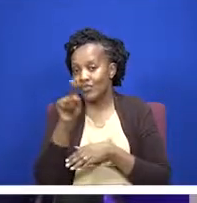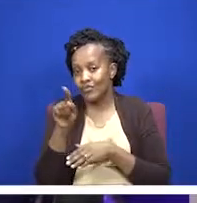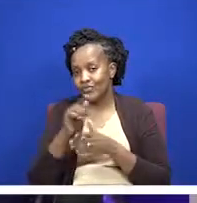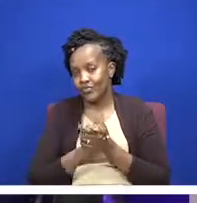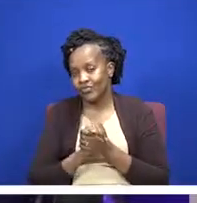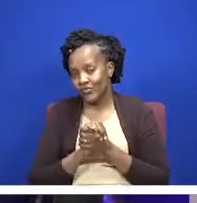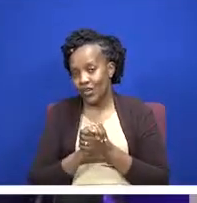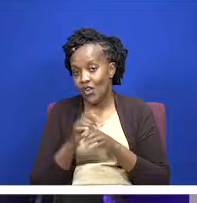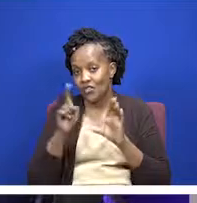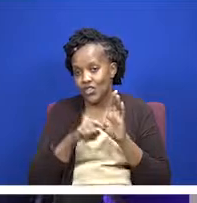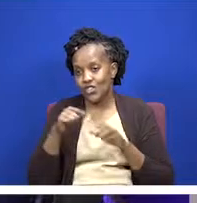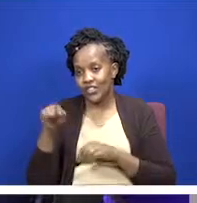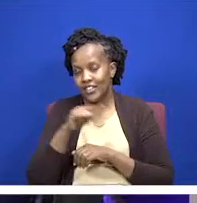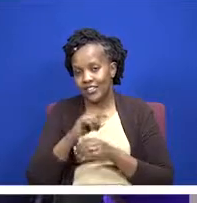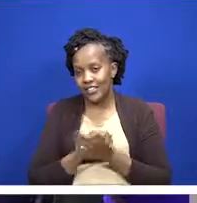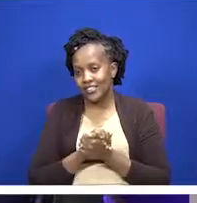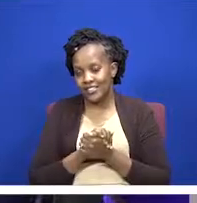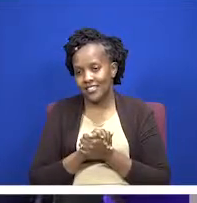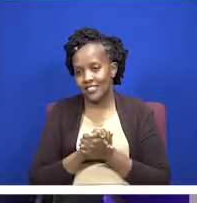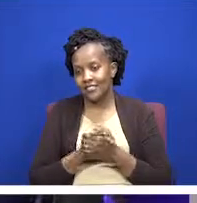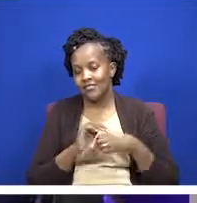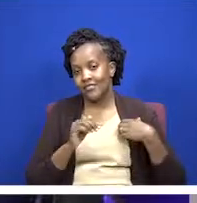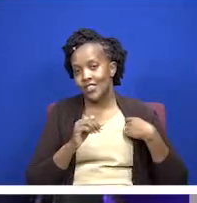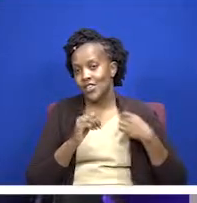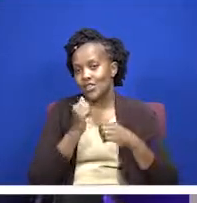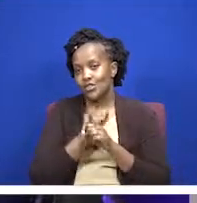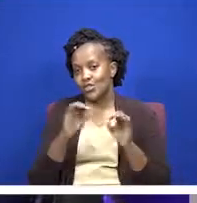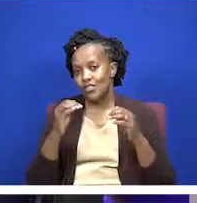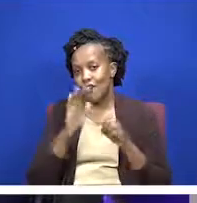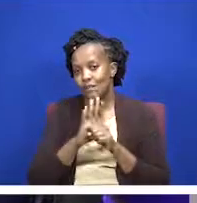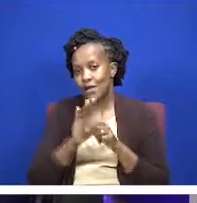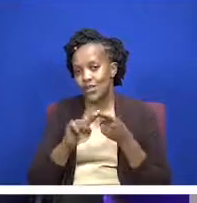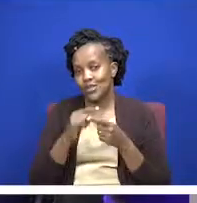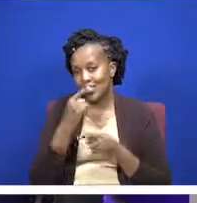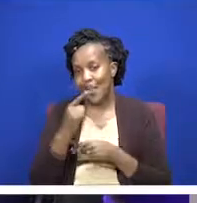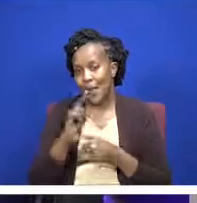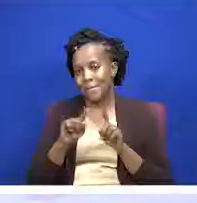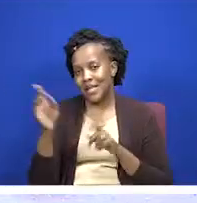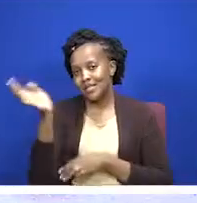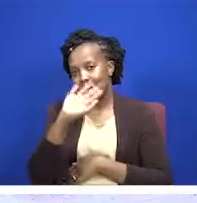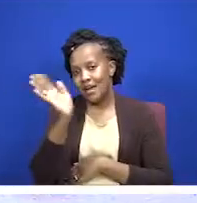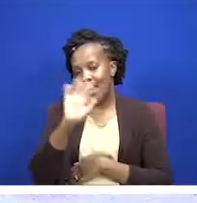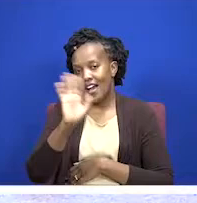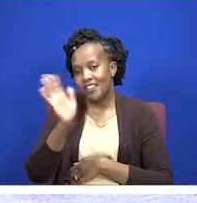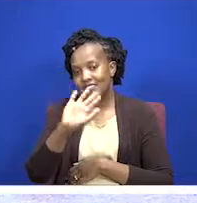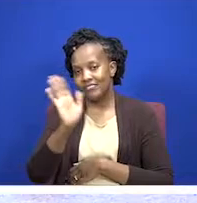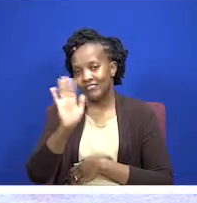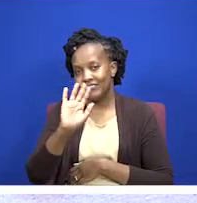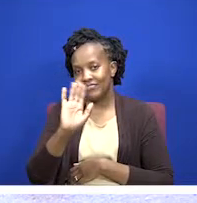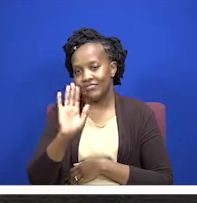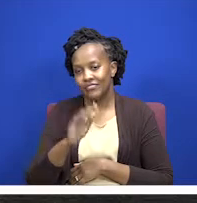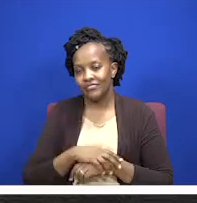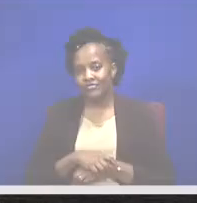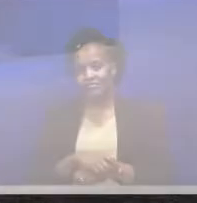and following this broadcast. Otherwise, don't have much to say. From here in the studio, we just say bye. Bye.